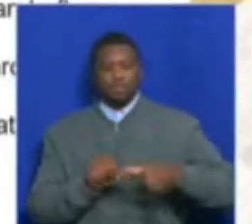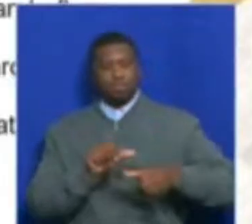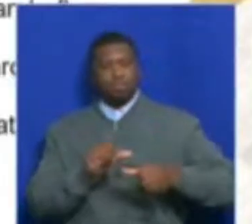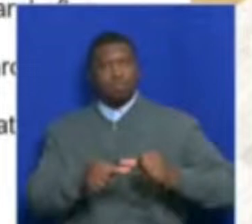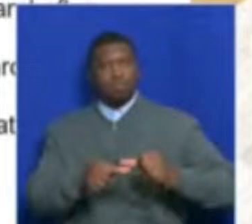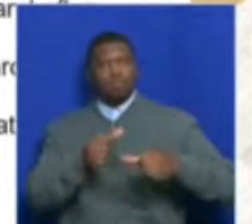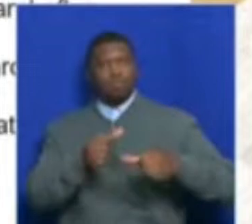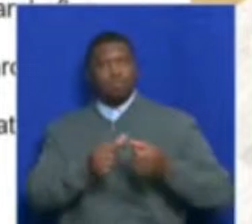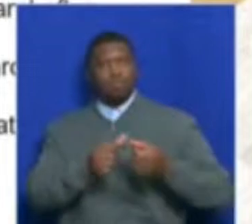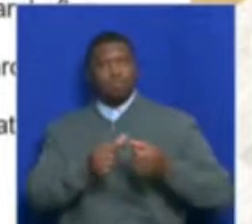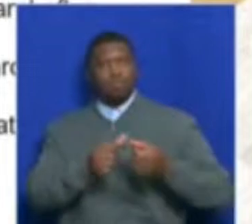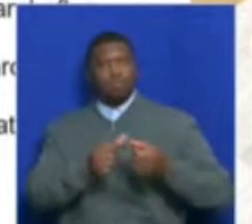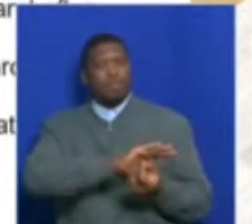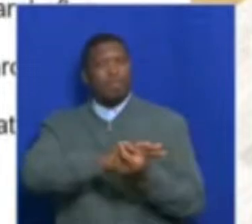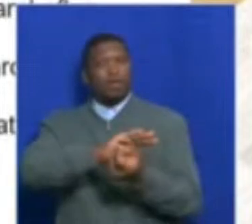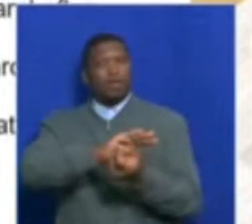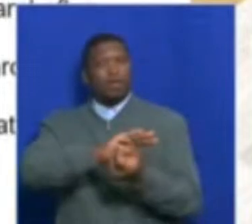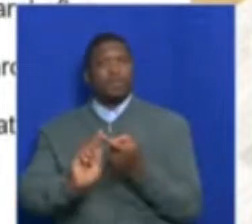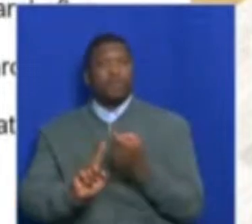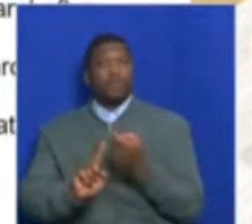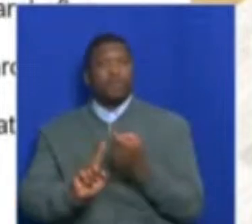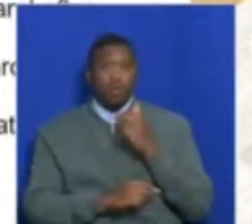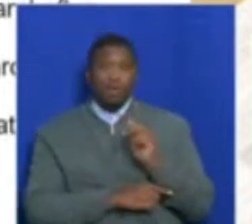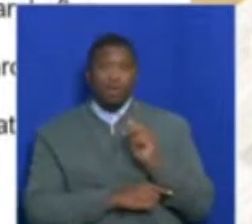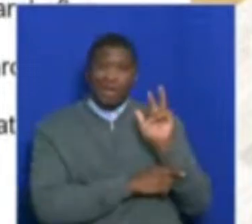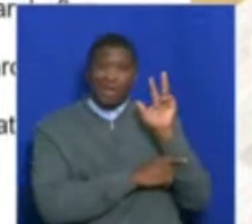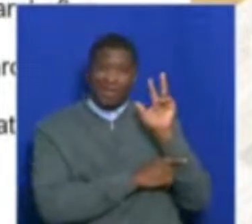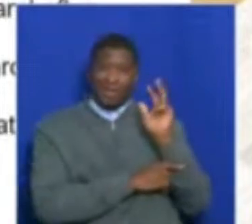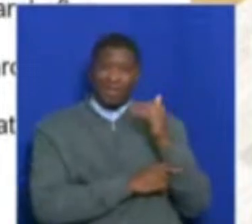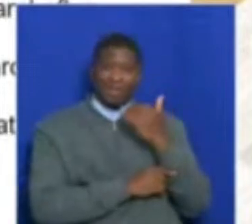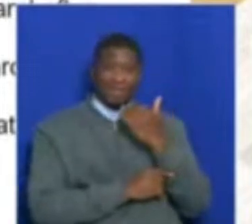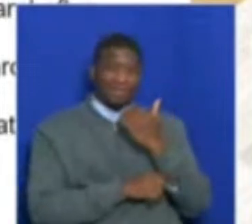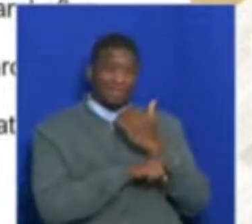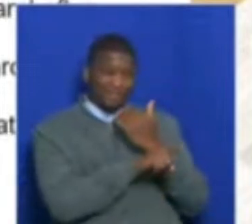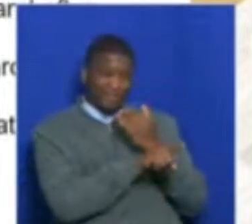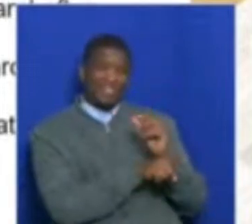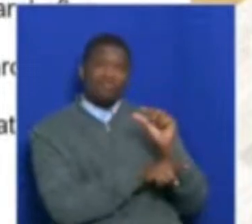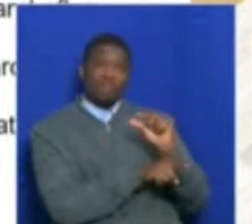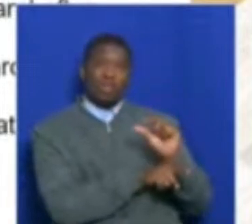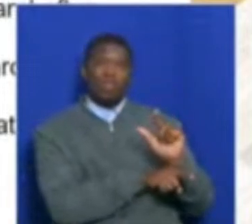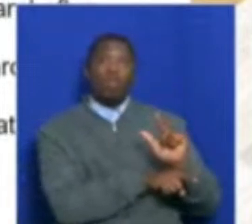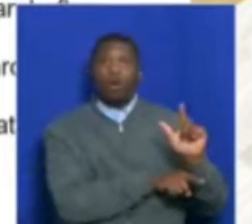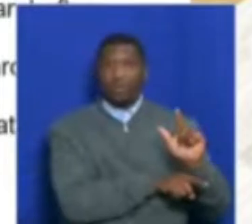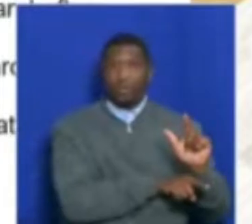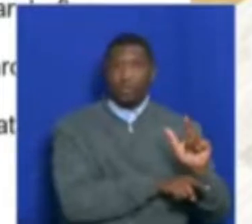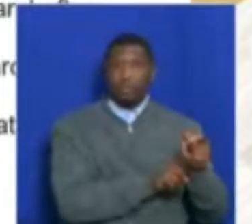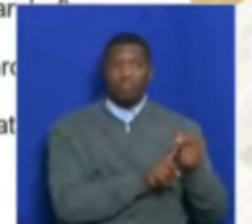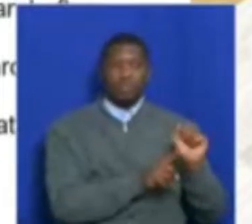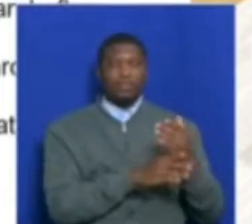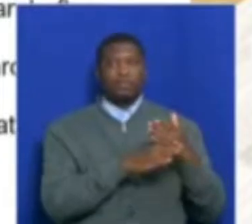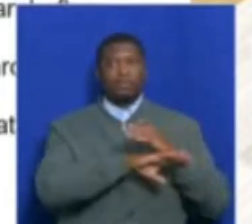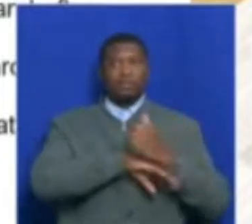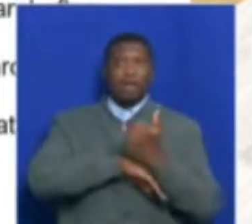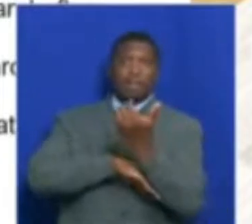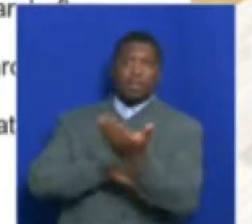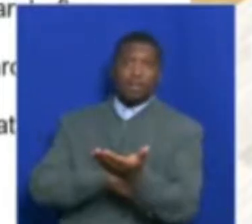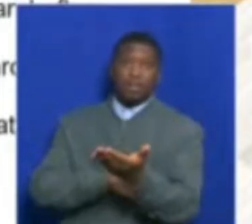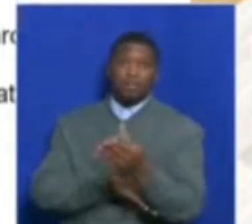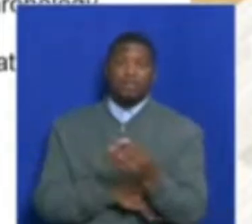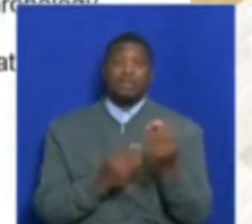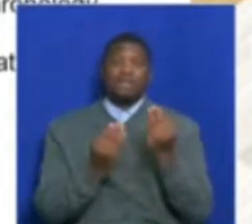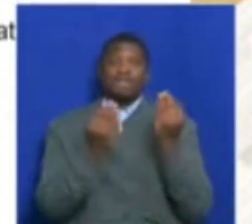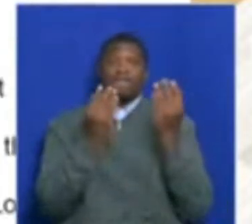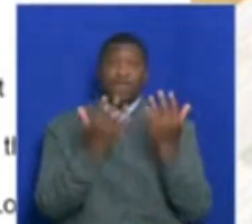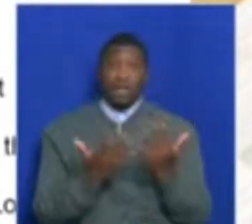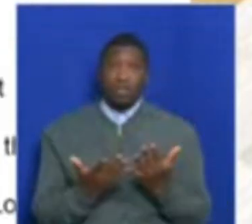affidavit of Mr. Gregory Loftus in the interdict application. The financial records obtained